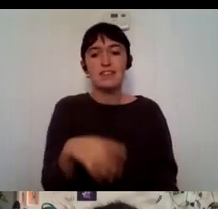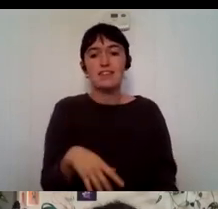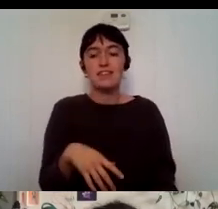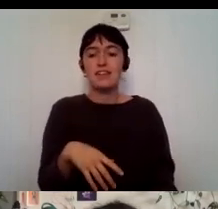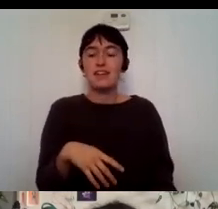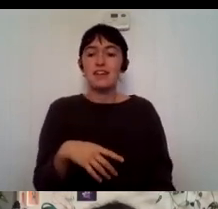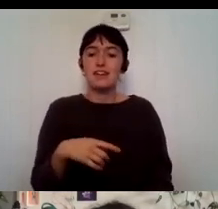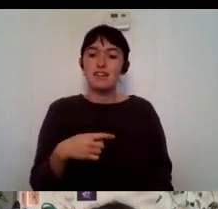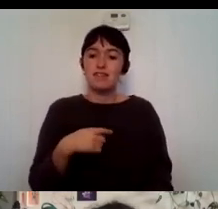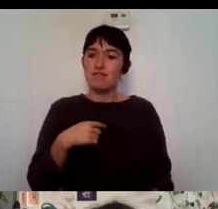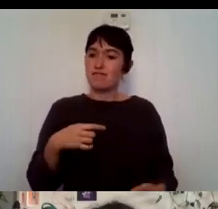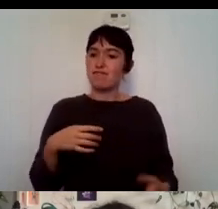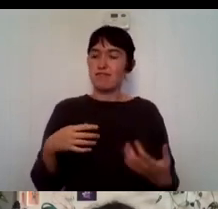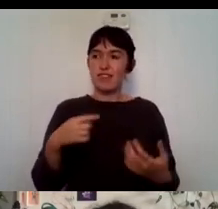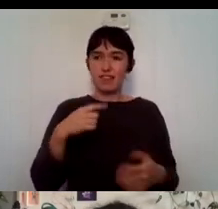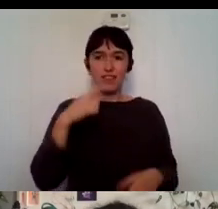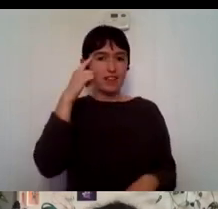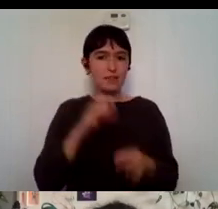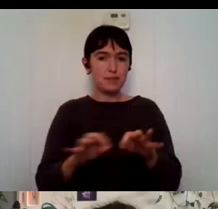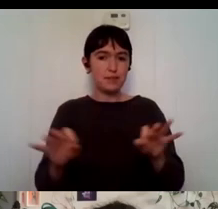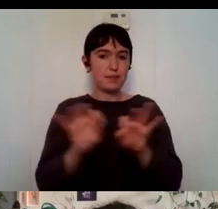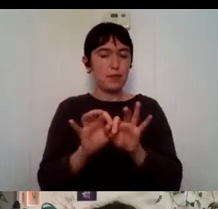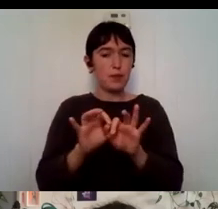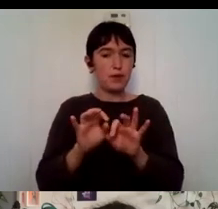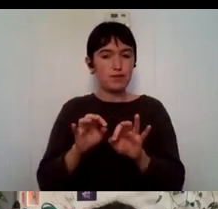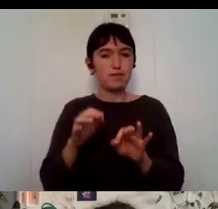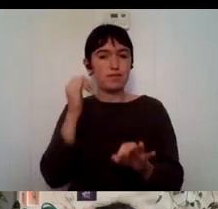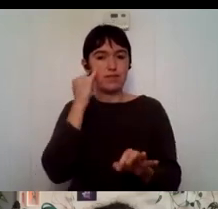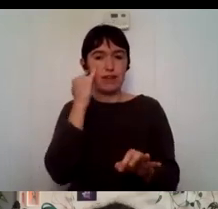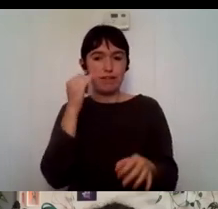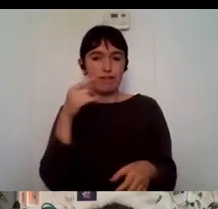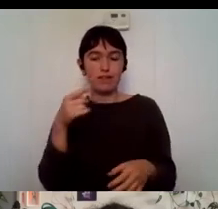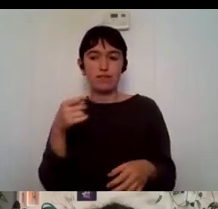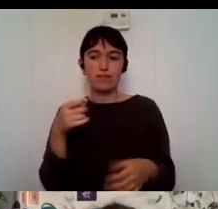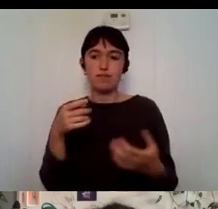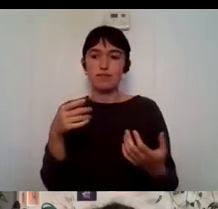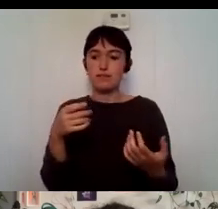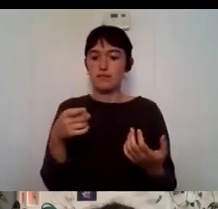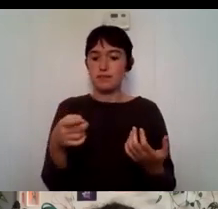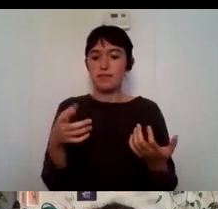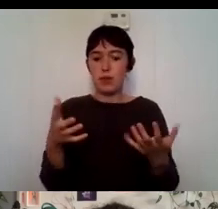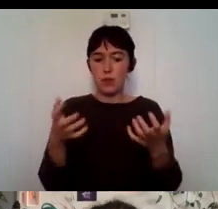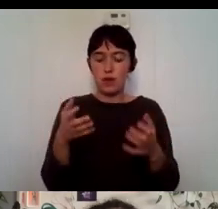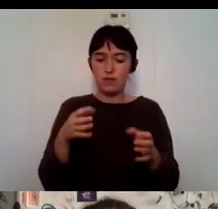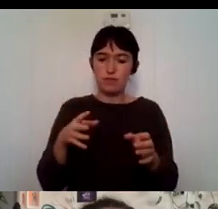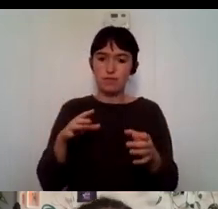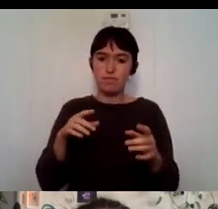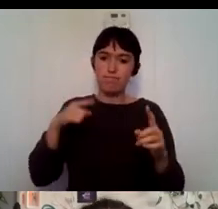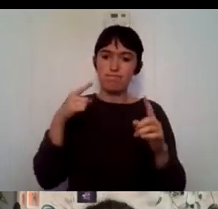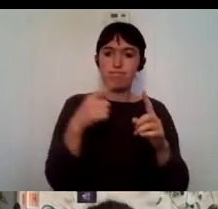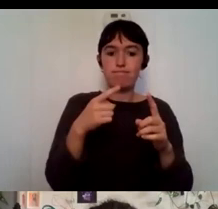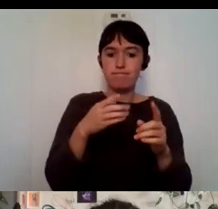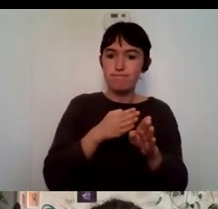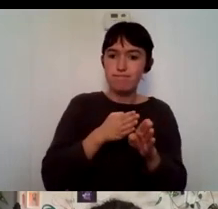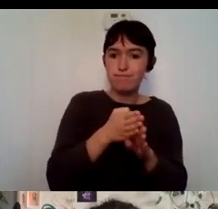to find an interest, explore as much as you can, get into those things that doesn't feel like work. It kind of feels like